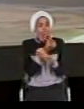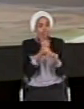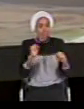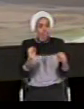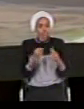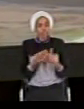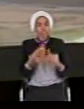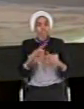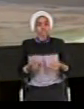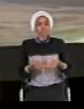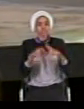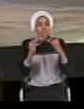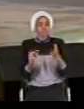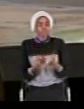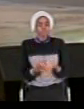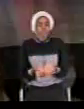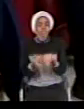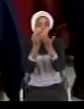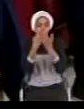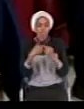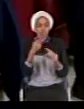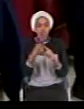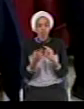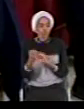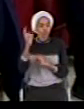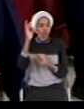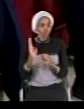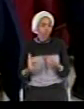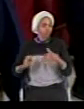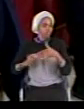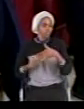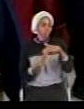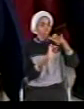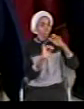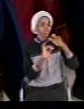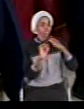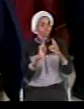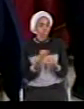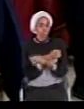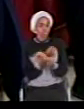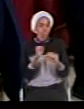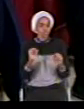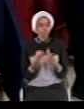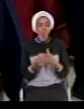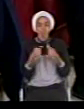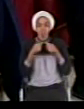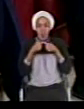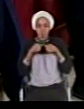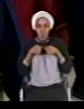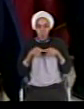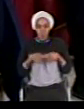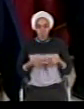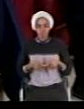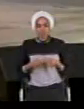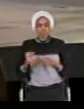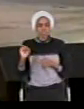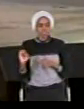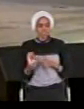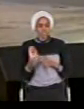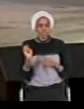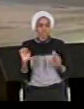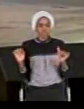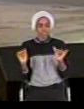the revelation that came from God leading to that salvation remains ever